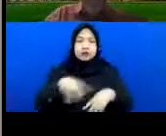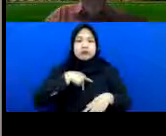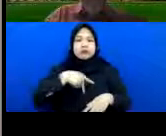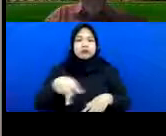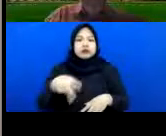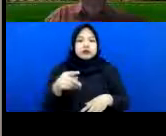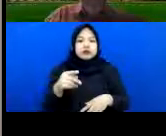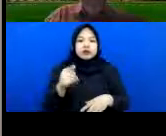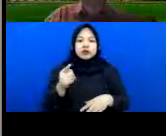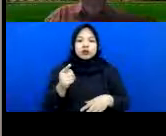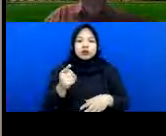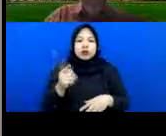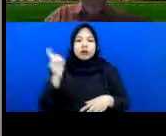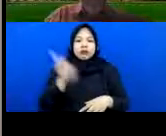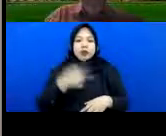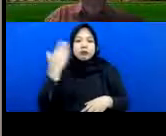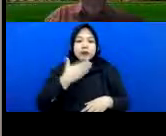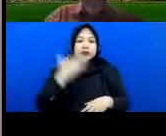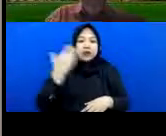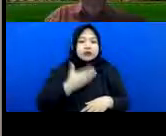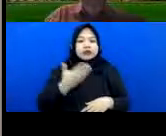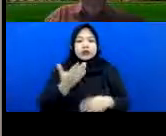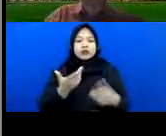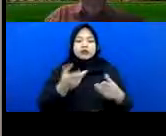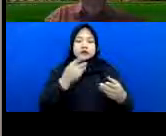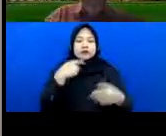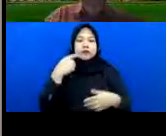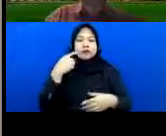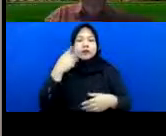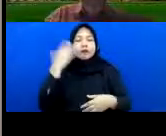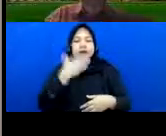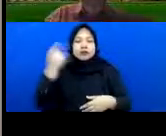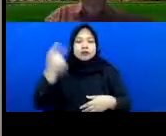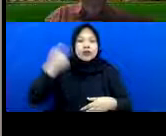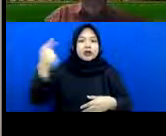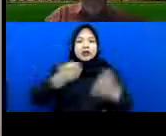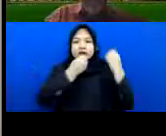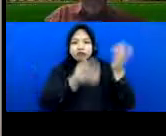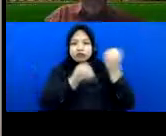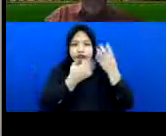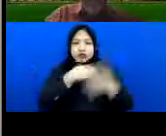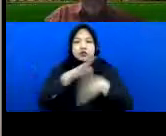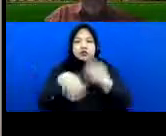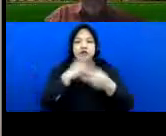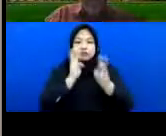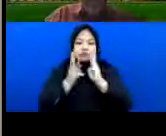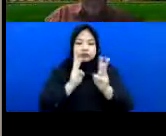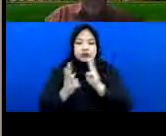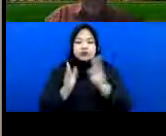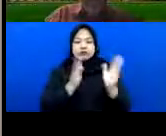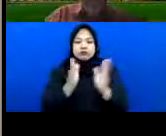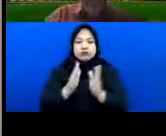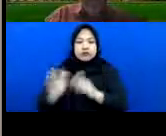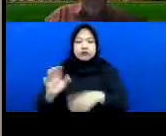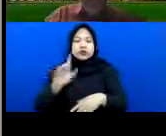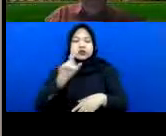interviews. The participants are more likely to use the language in daily conversations and giving information. All of the interviews